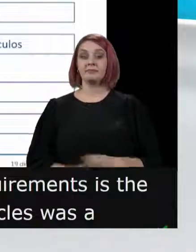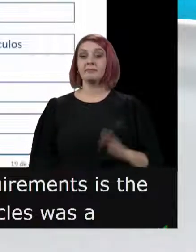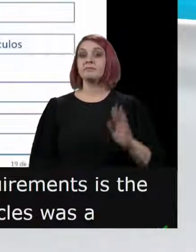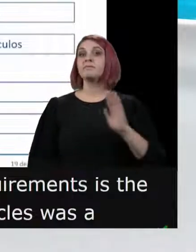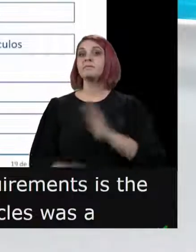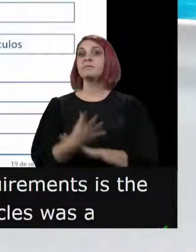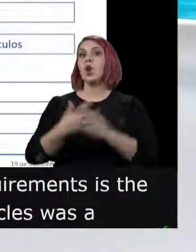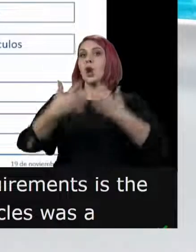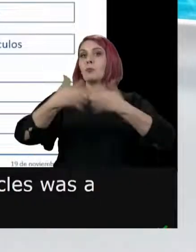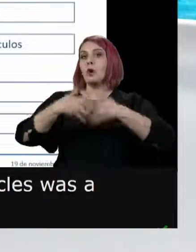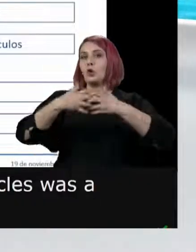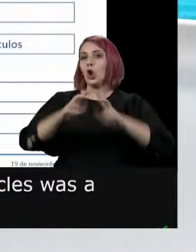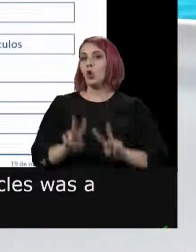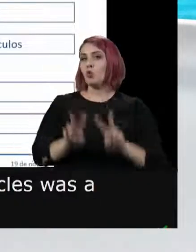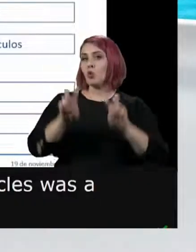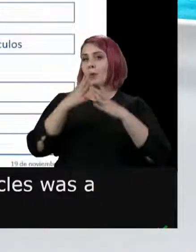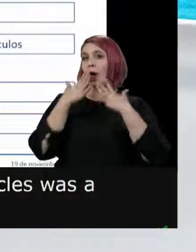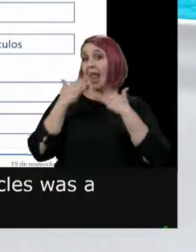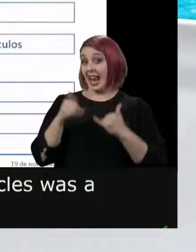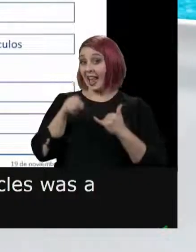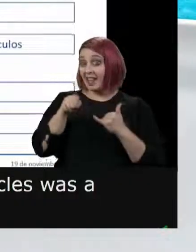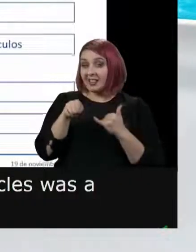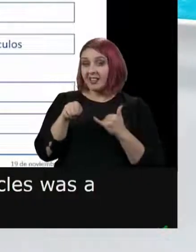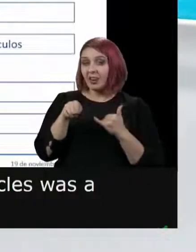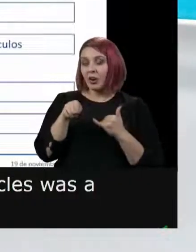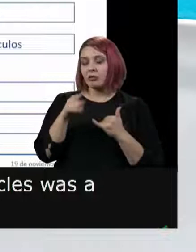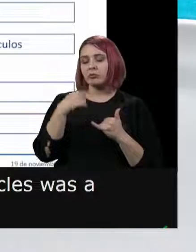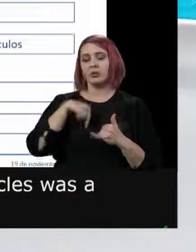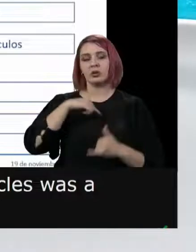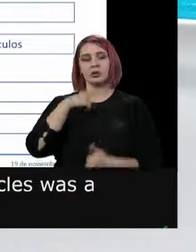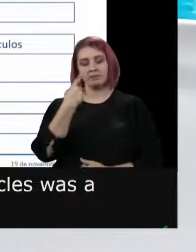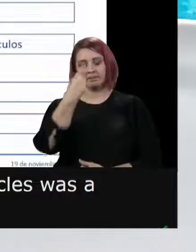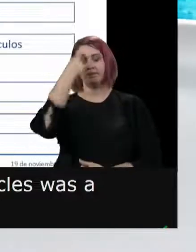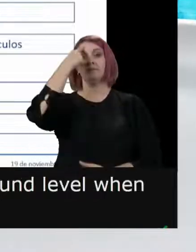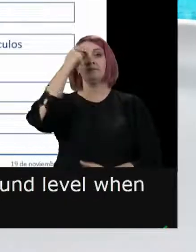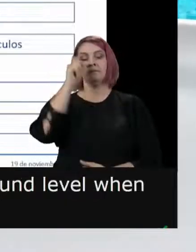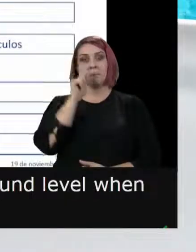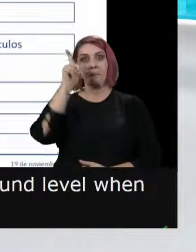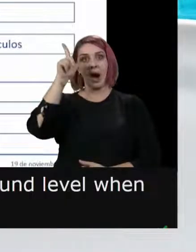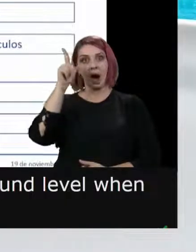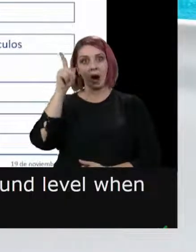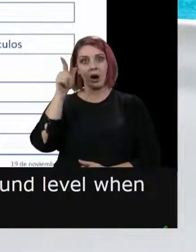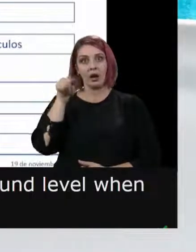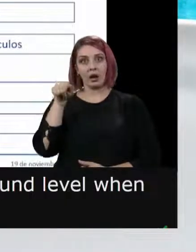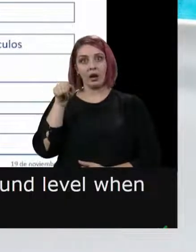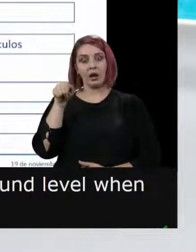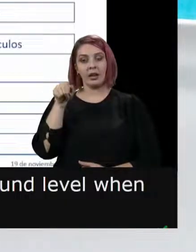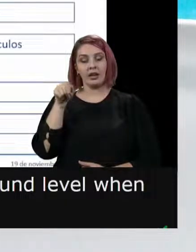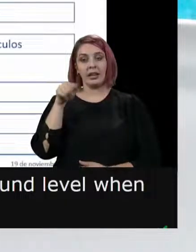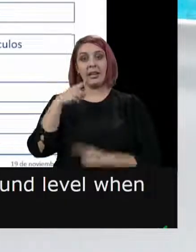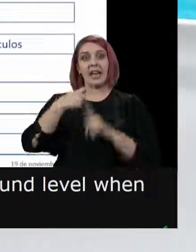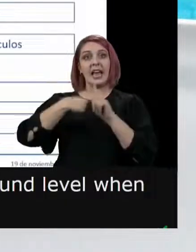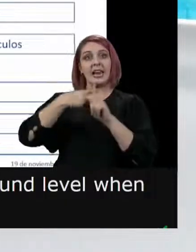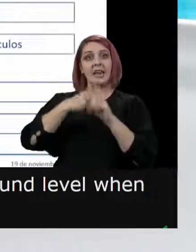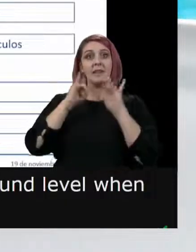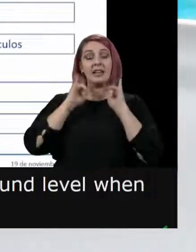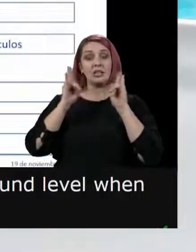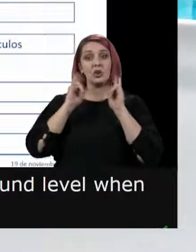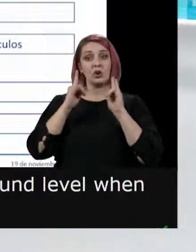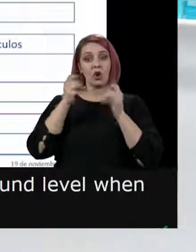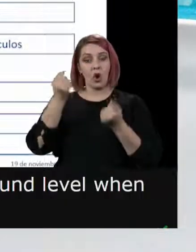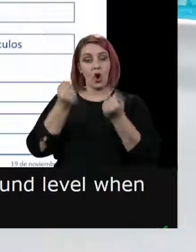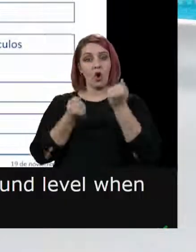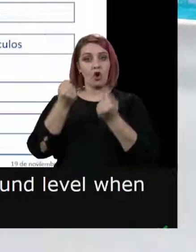sound level. When we have new electrical vehicles, we have realized that now